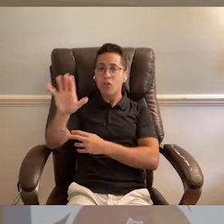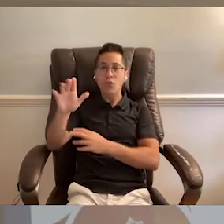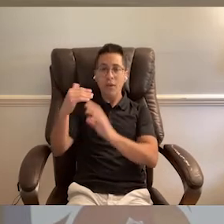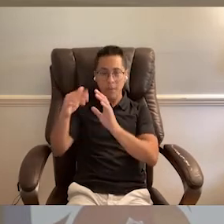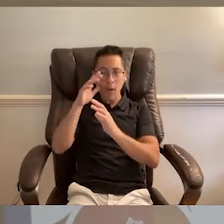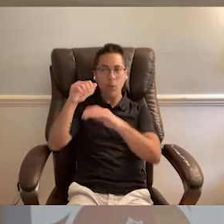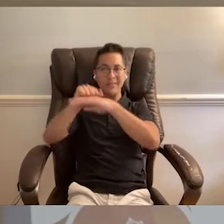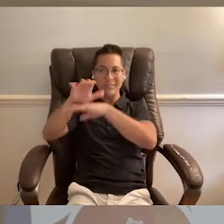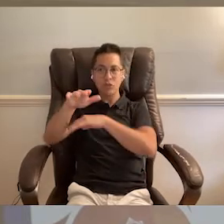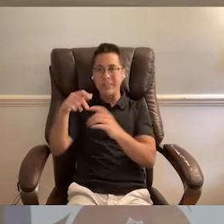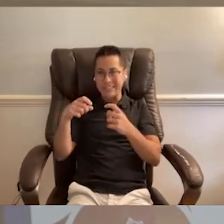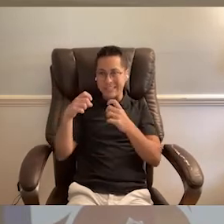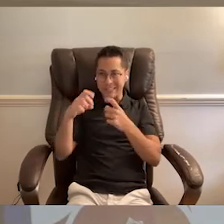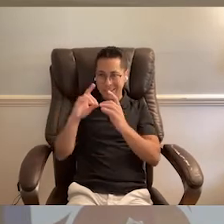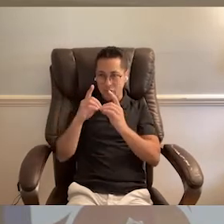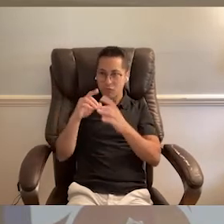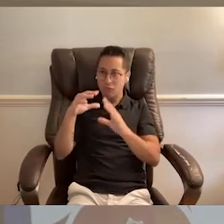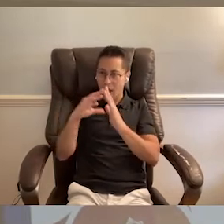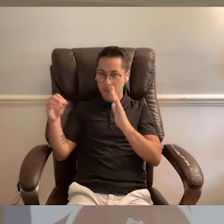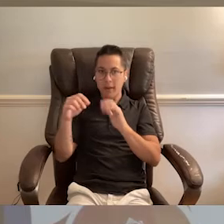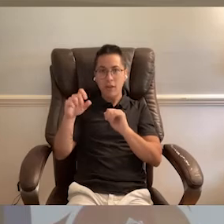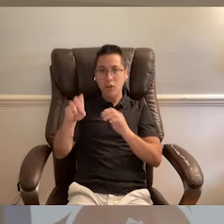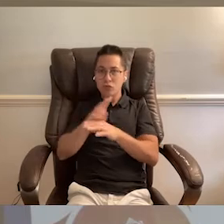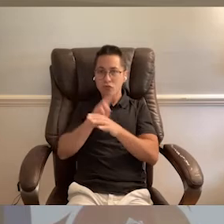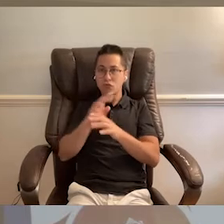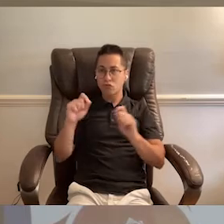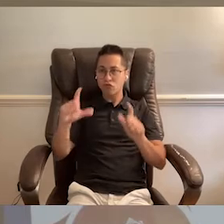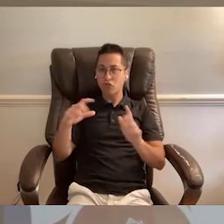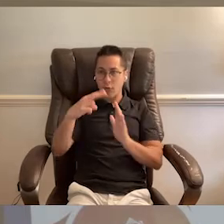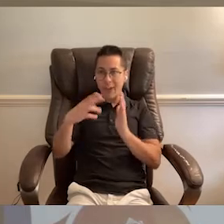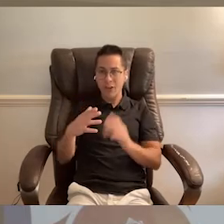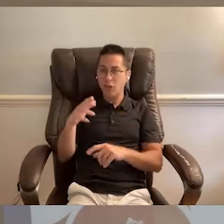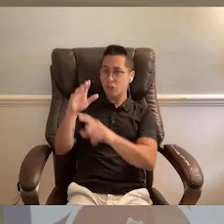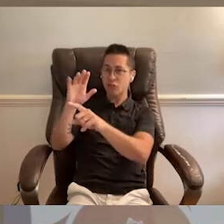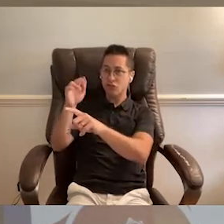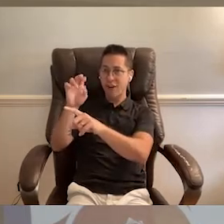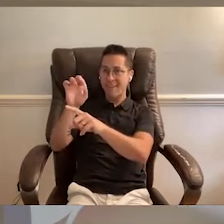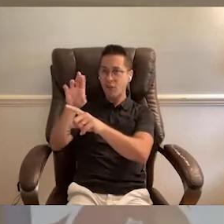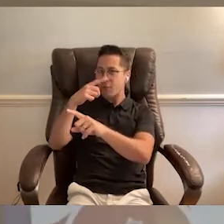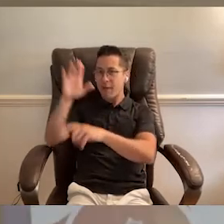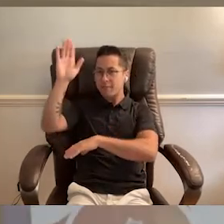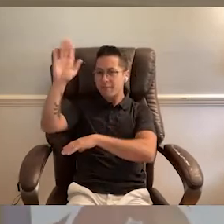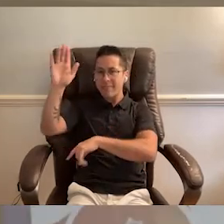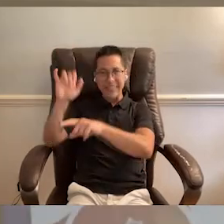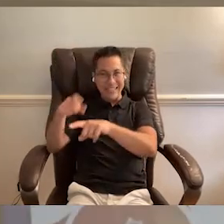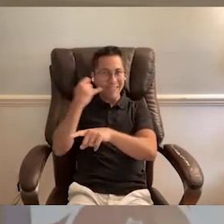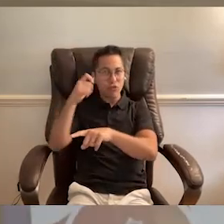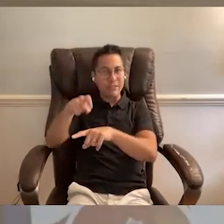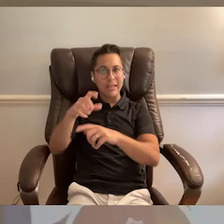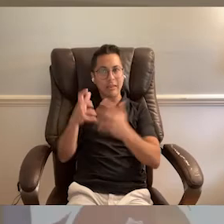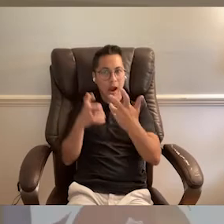screen reader. So Jennifer, wave your hand. That's who you tell if you need an accommodation during this